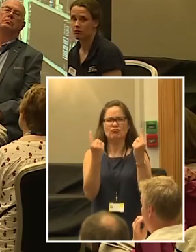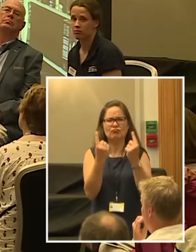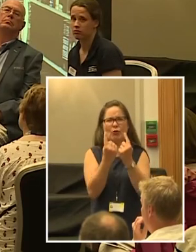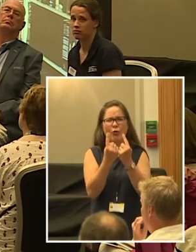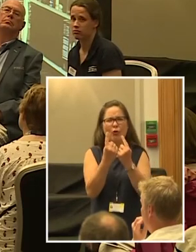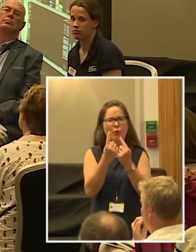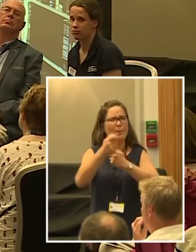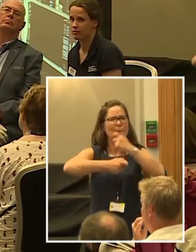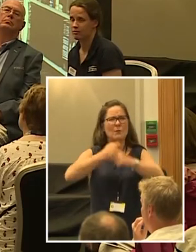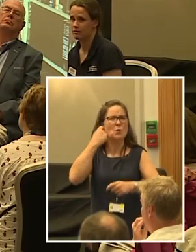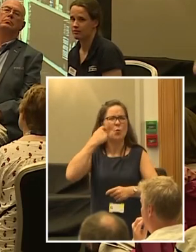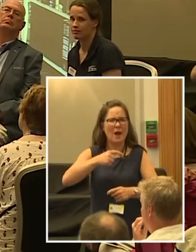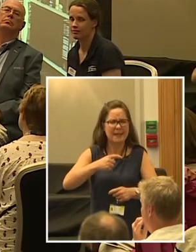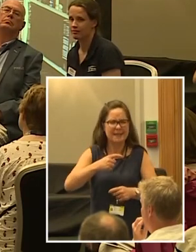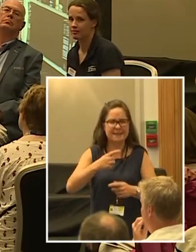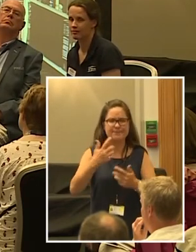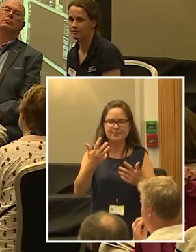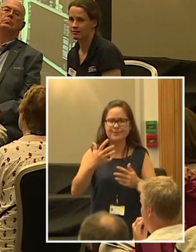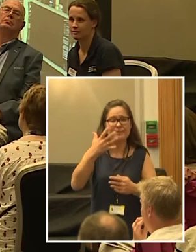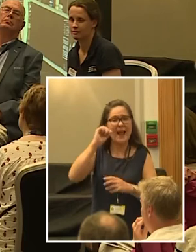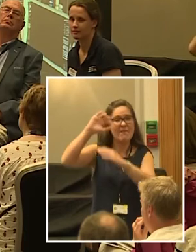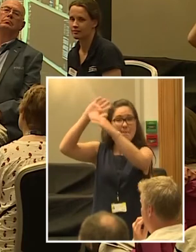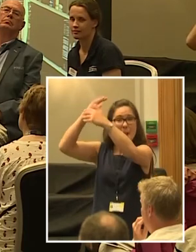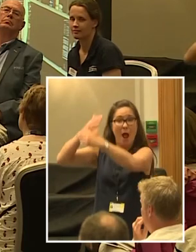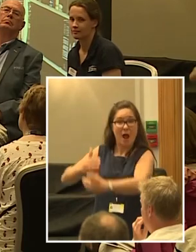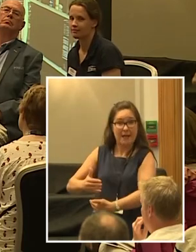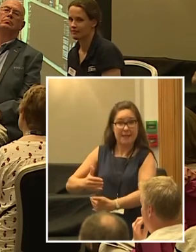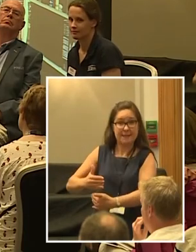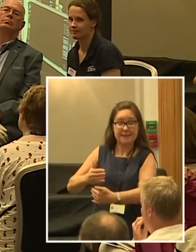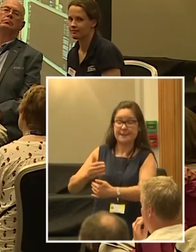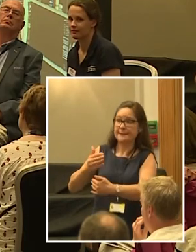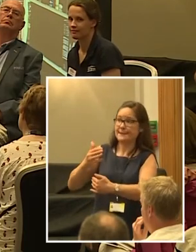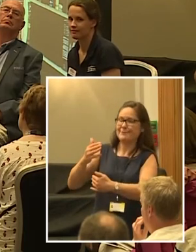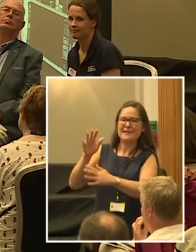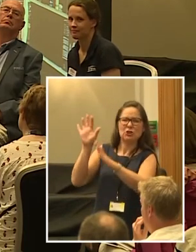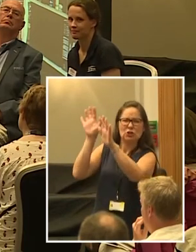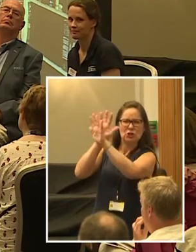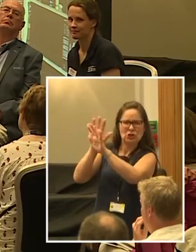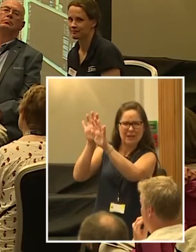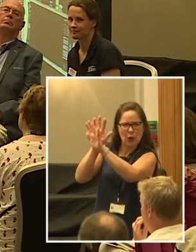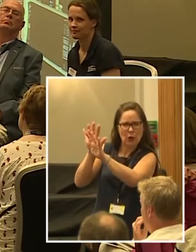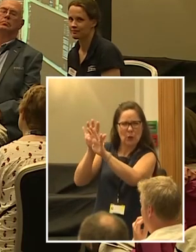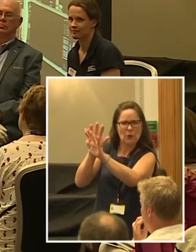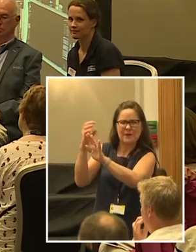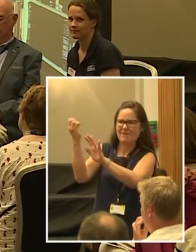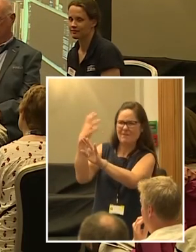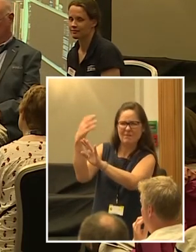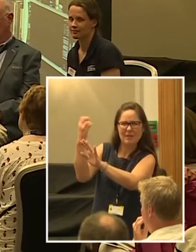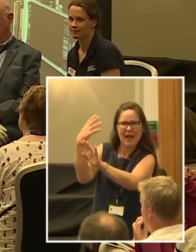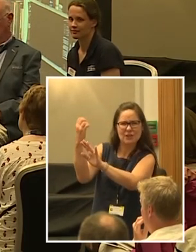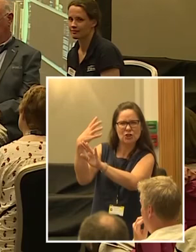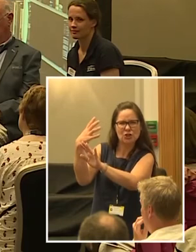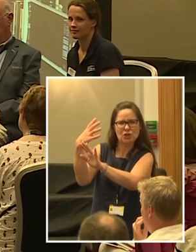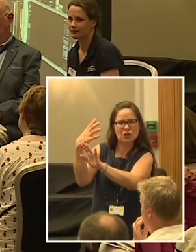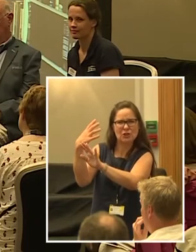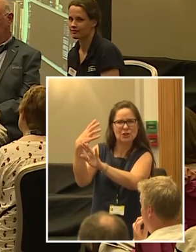And then I've got like the vertical blind and the black shadows and the flashing lights. Whether my eyes are awake or closed, I